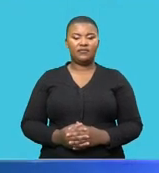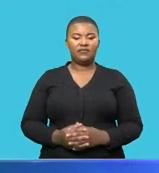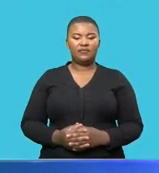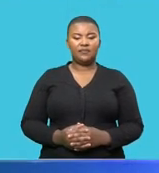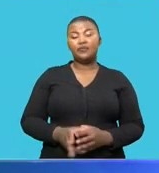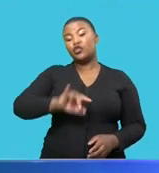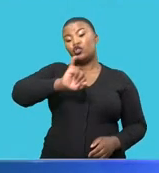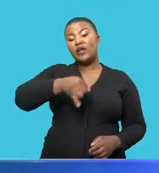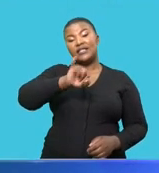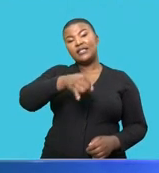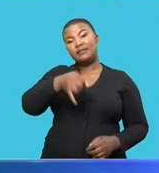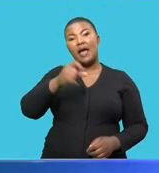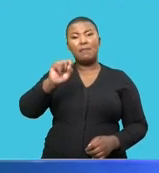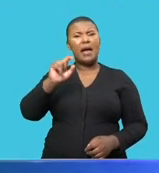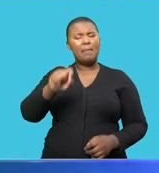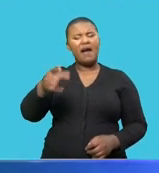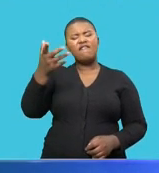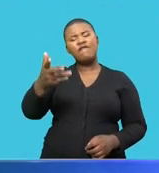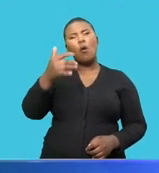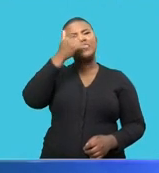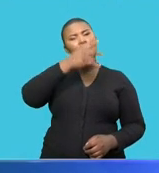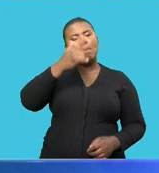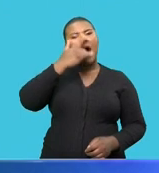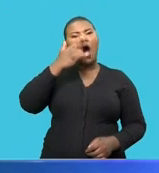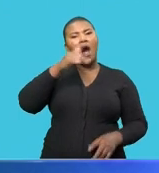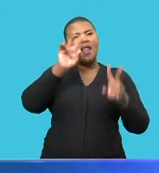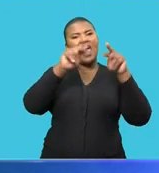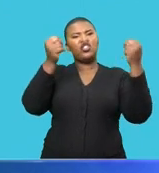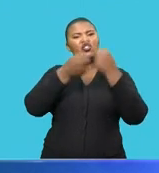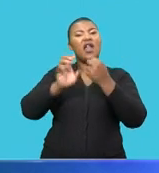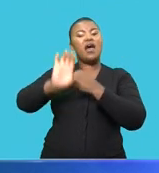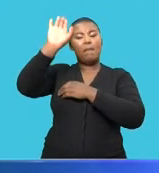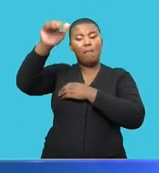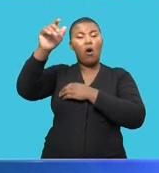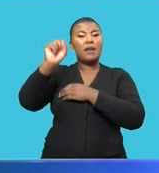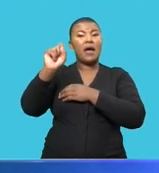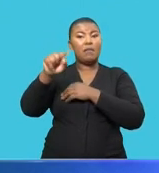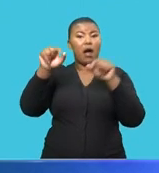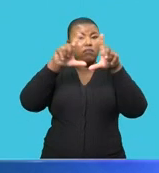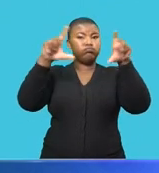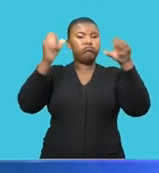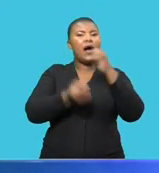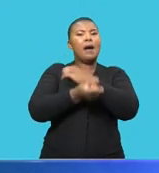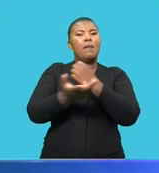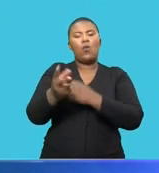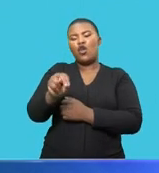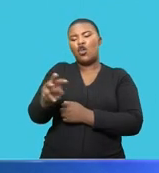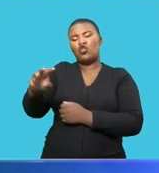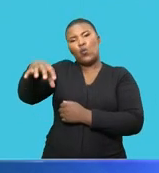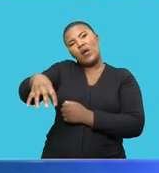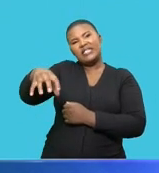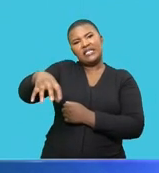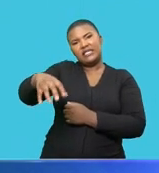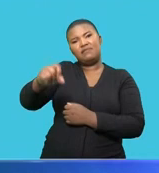Moving forward, Johannesburg won the 2023 SPAR National Netball Championships at Hoërskool Rustenburg on Saturday with a